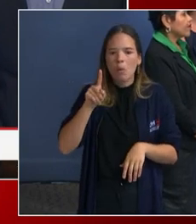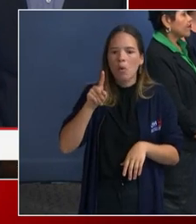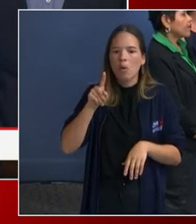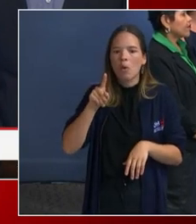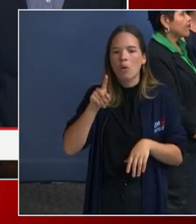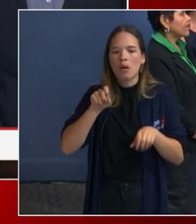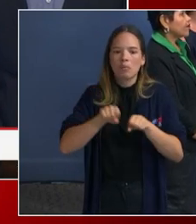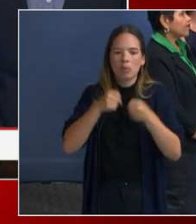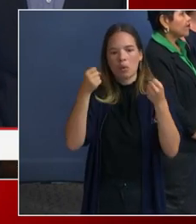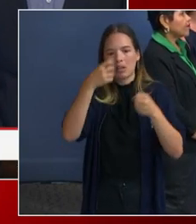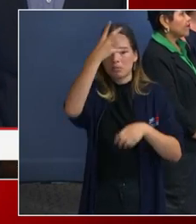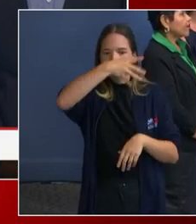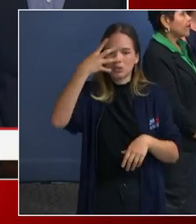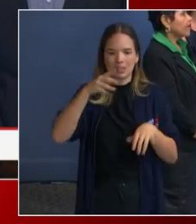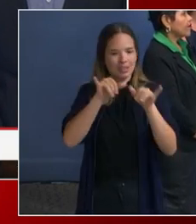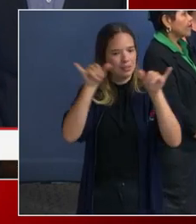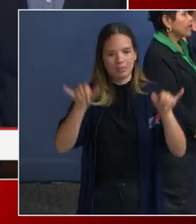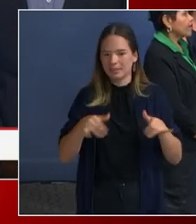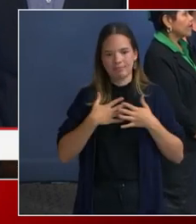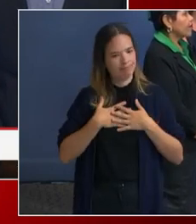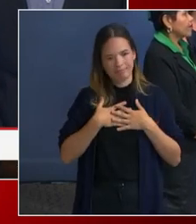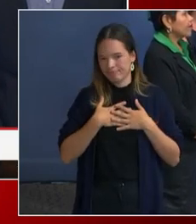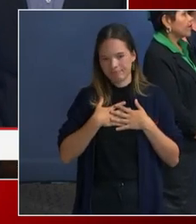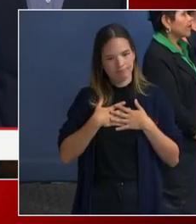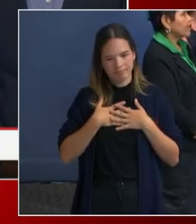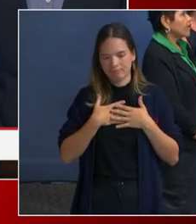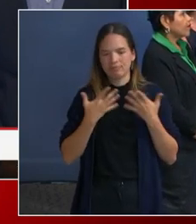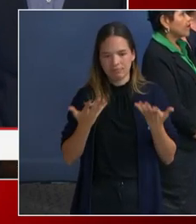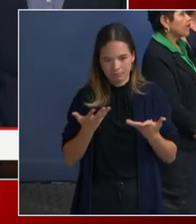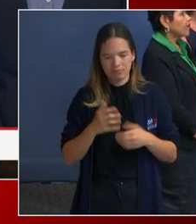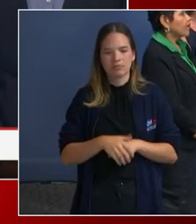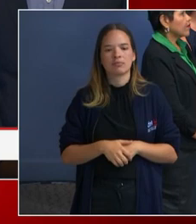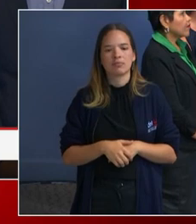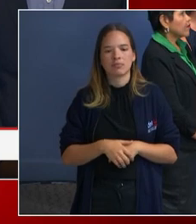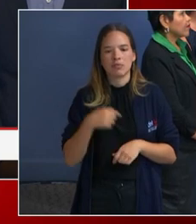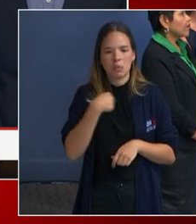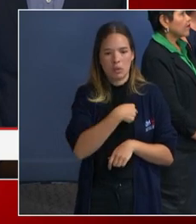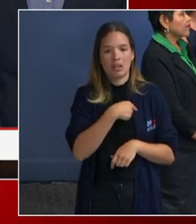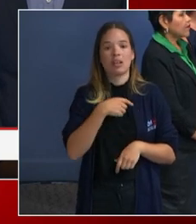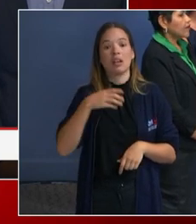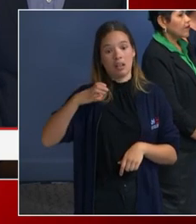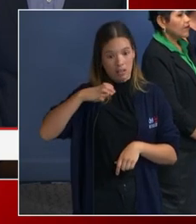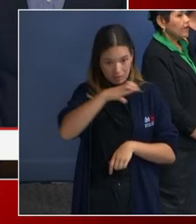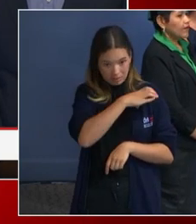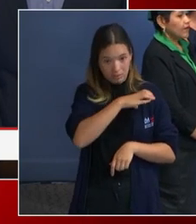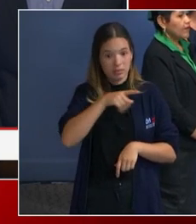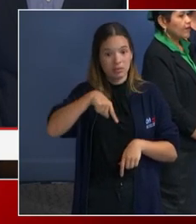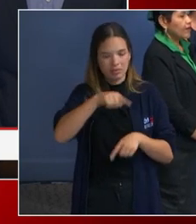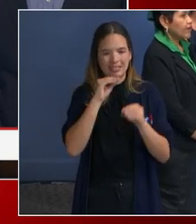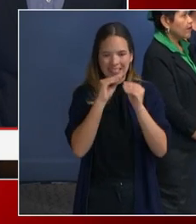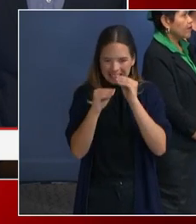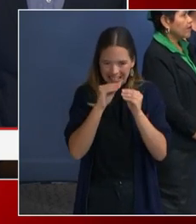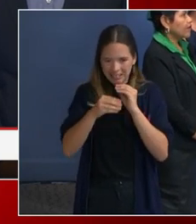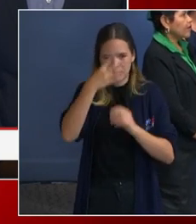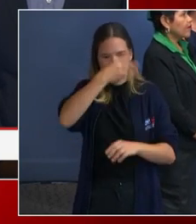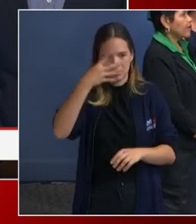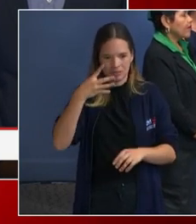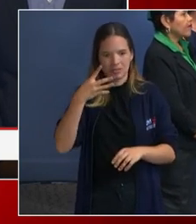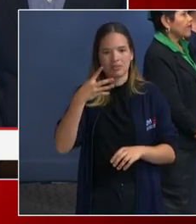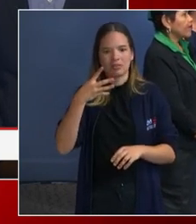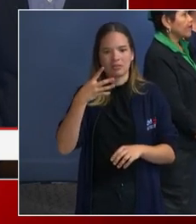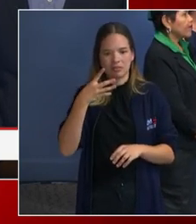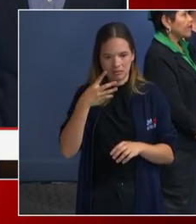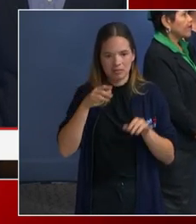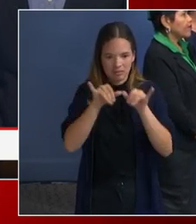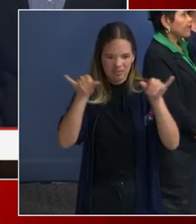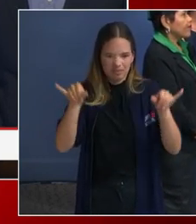What we need in this country is we need the Congress to do its job and fix this immigration system. We have millions of people living in